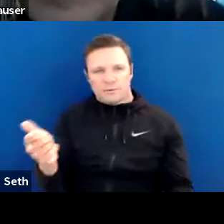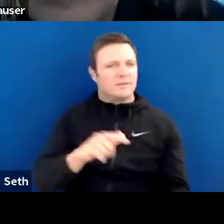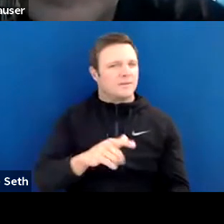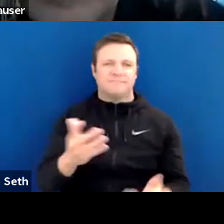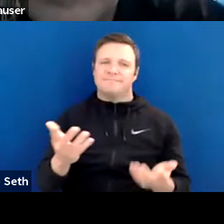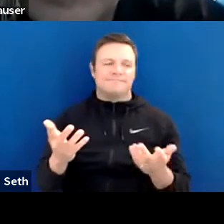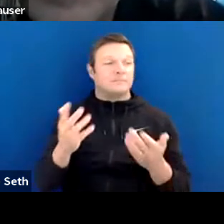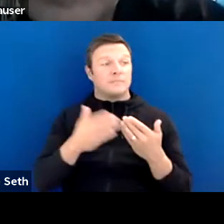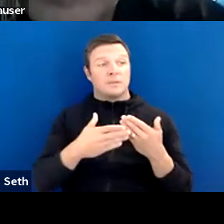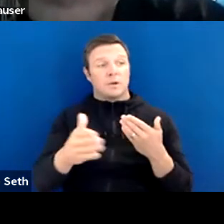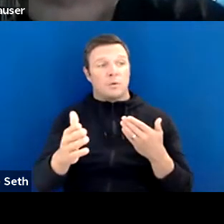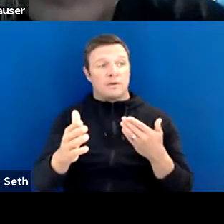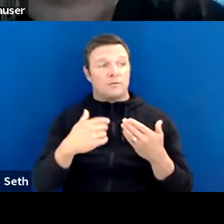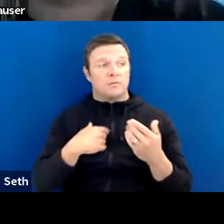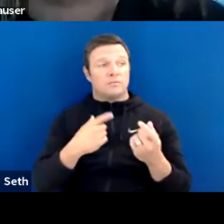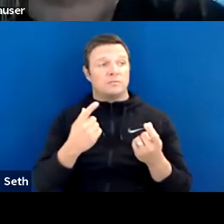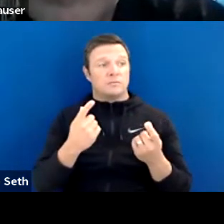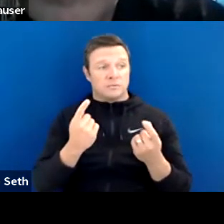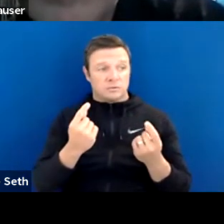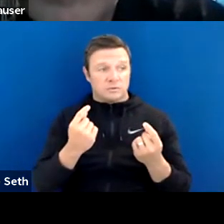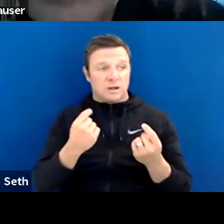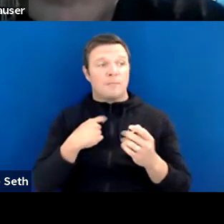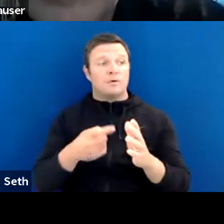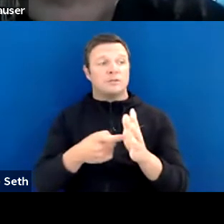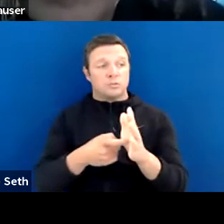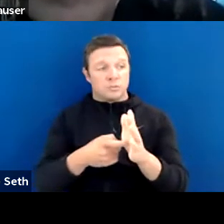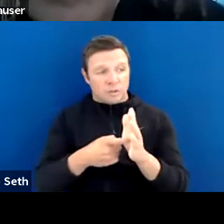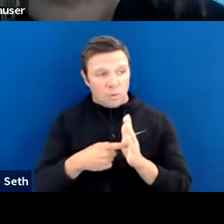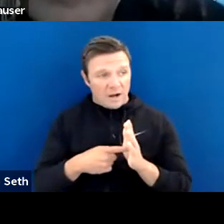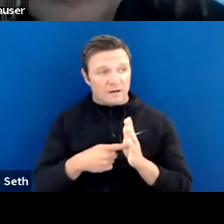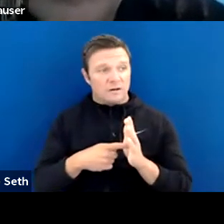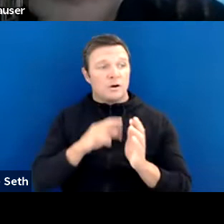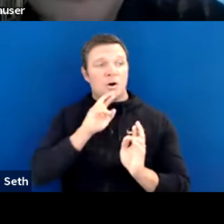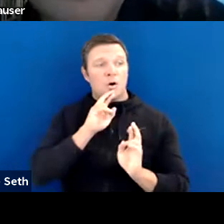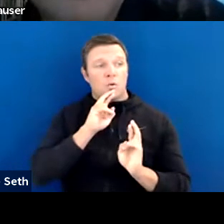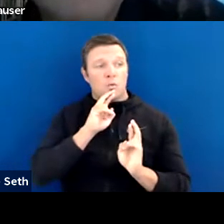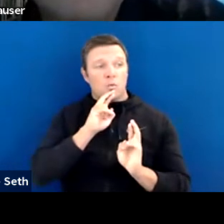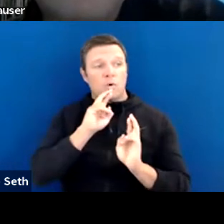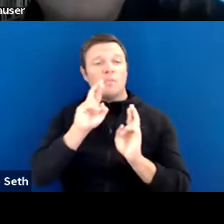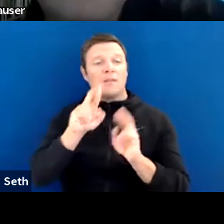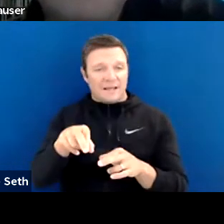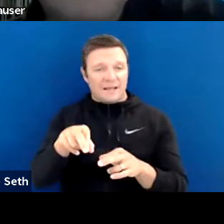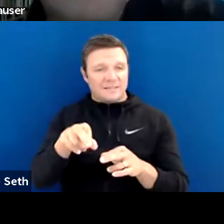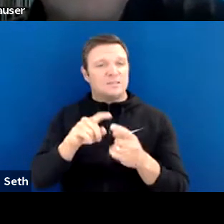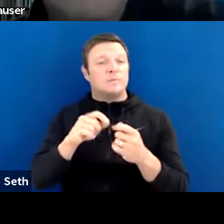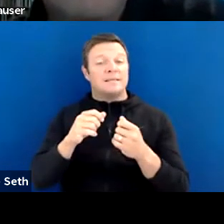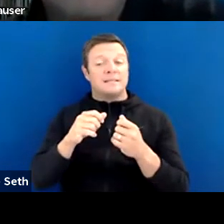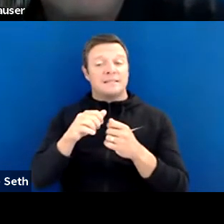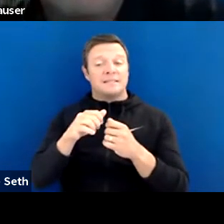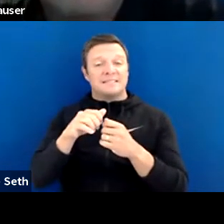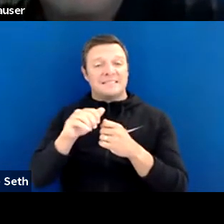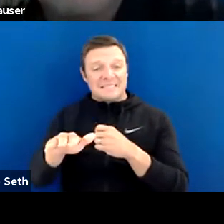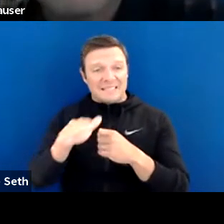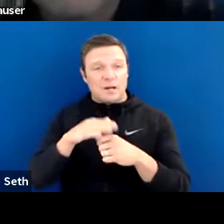moving forward, do the obvious thing of requiring replies to be submitted on a different date than the